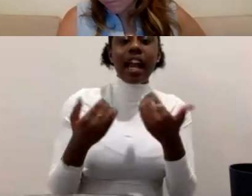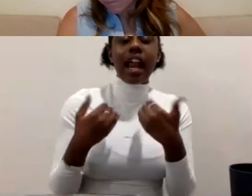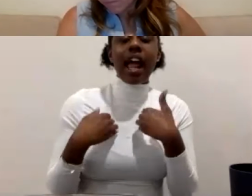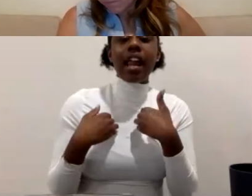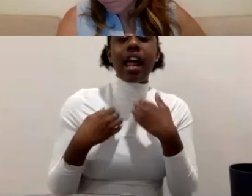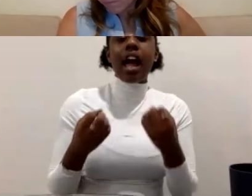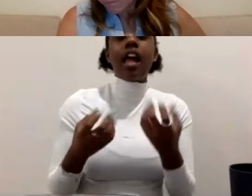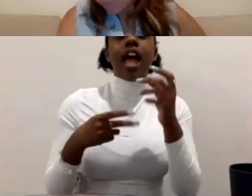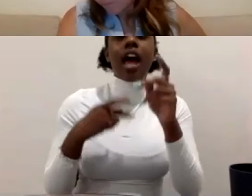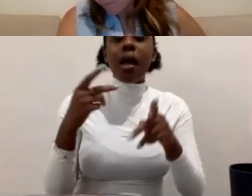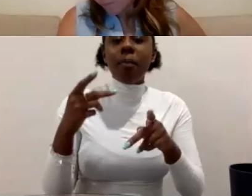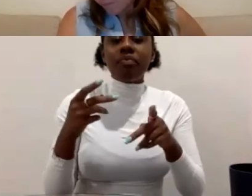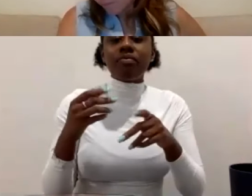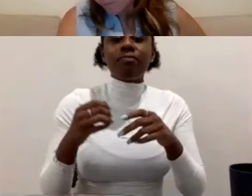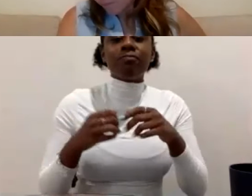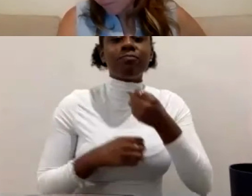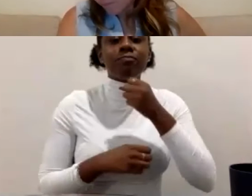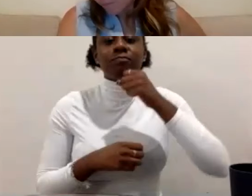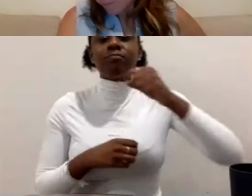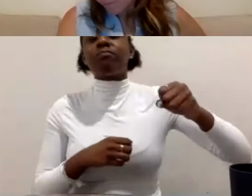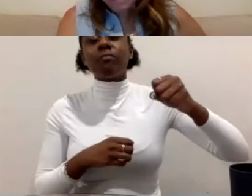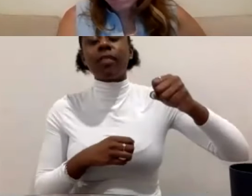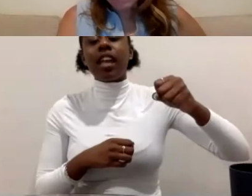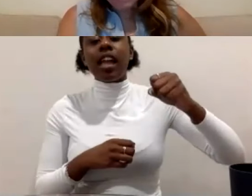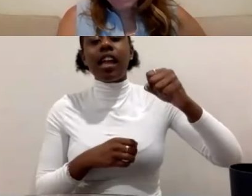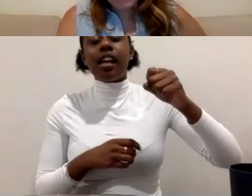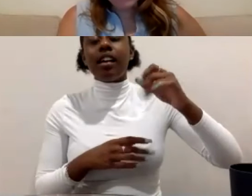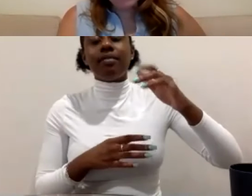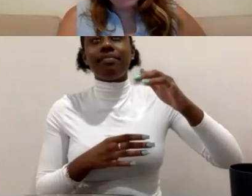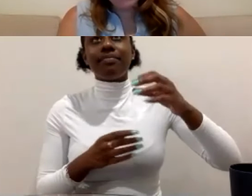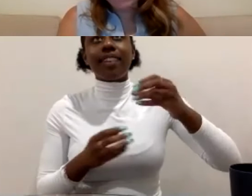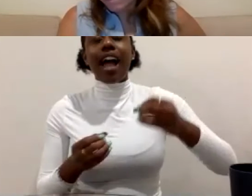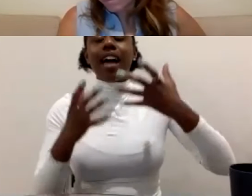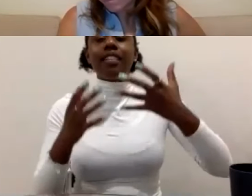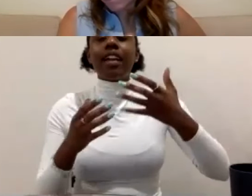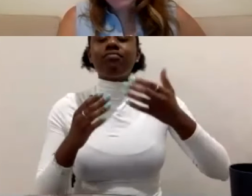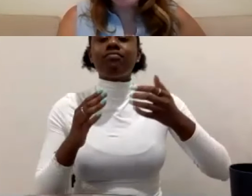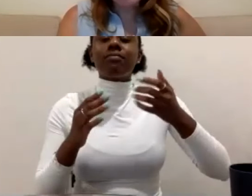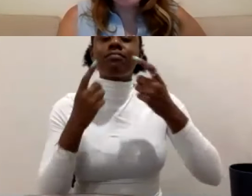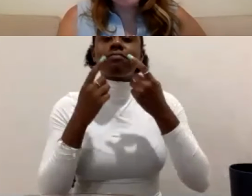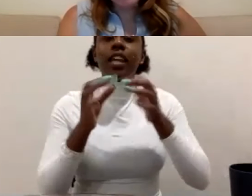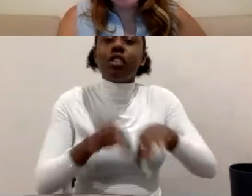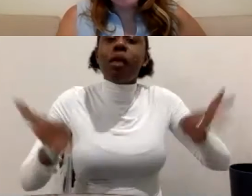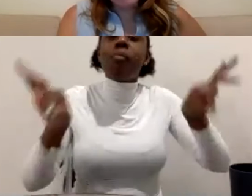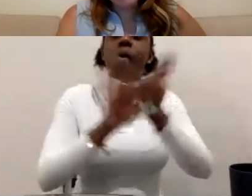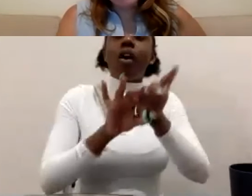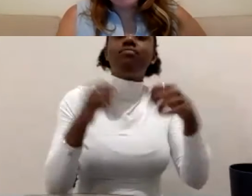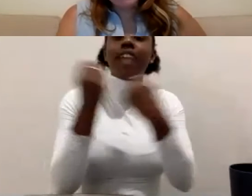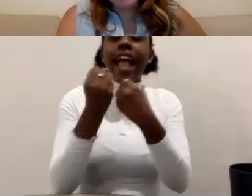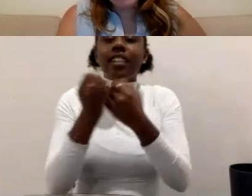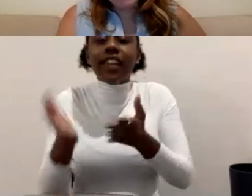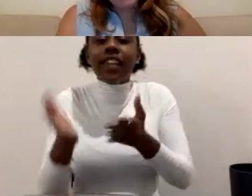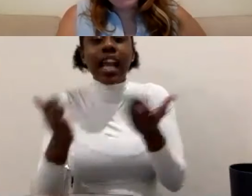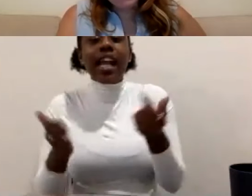to Galveston because of the treatment of some of the visitors to our island. And what's interesting is the military